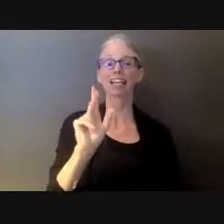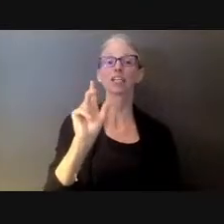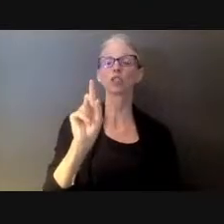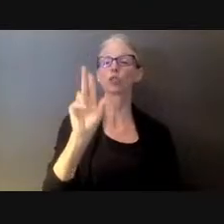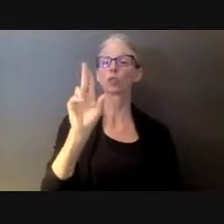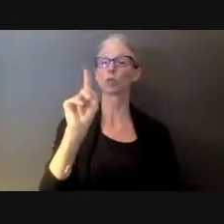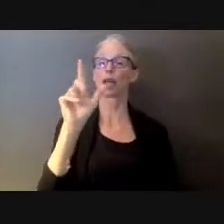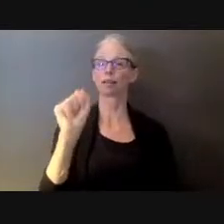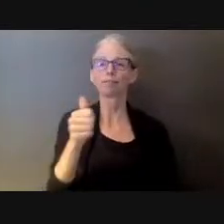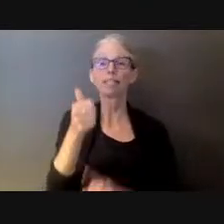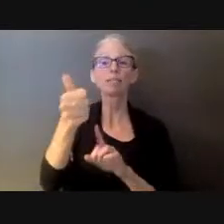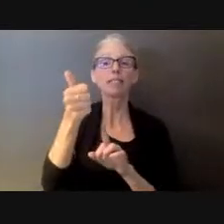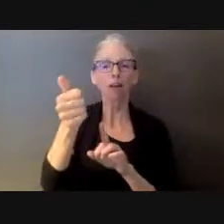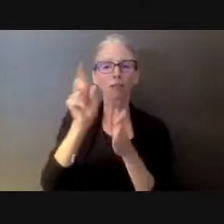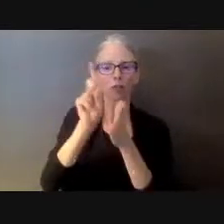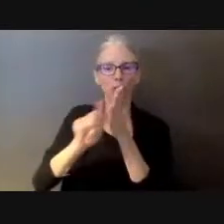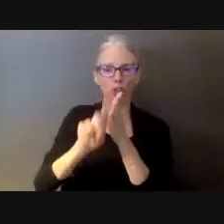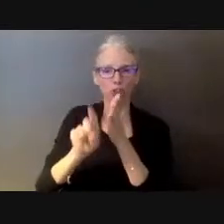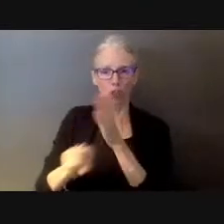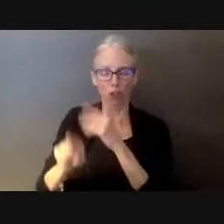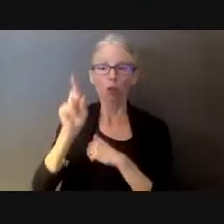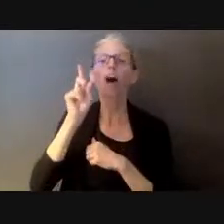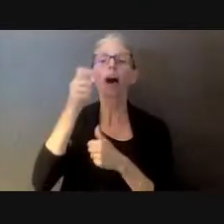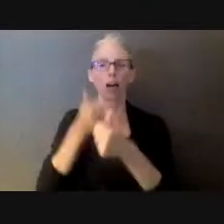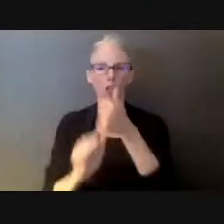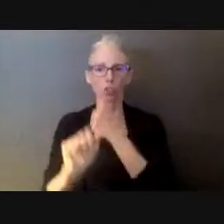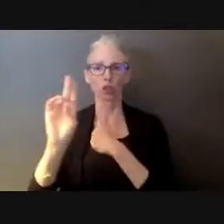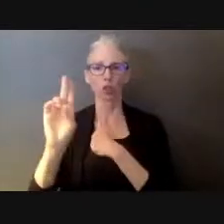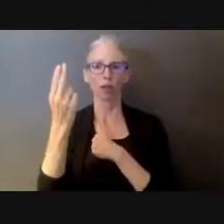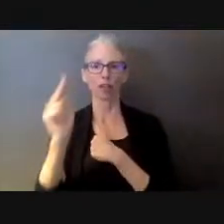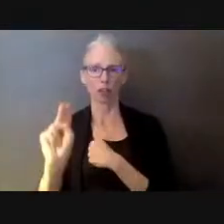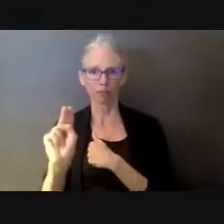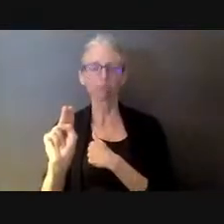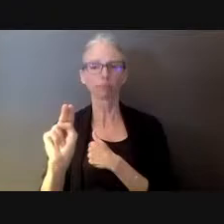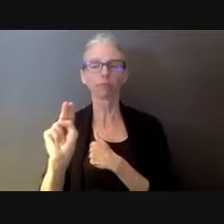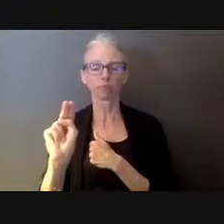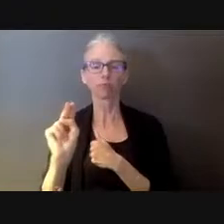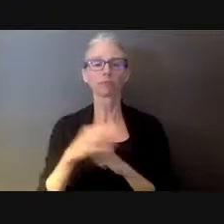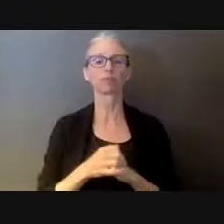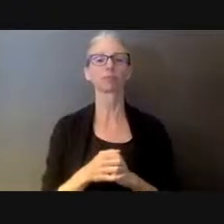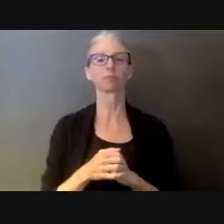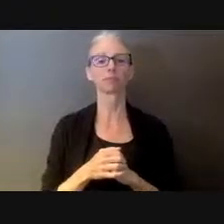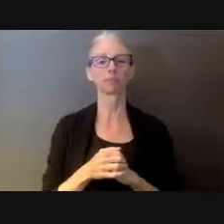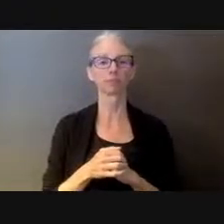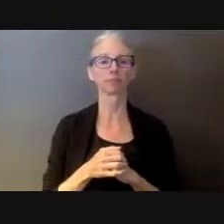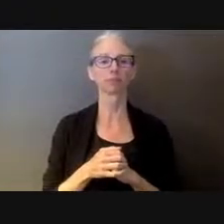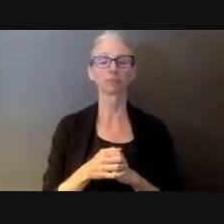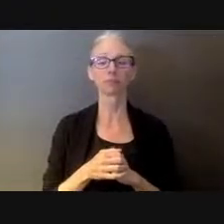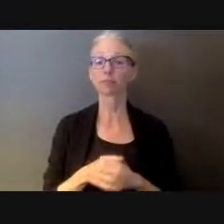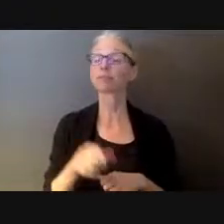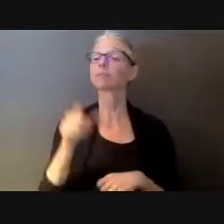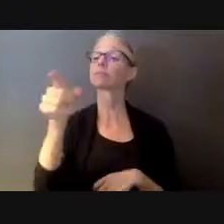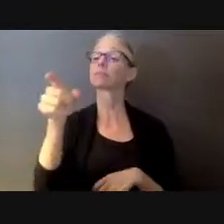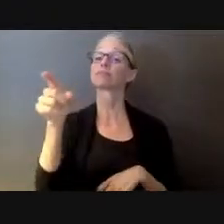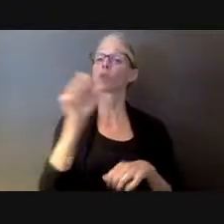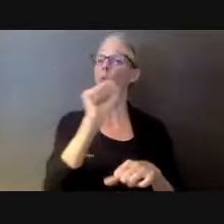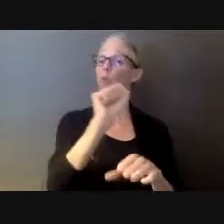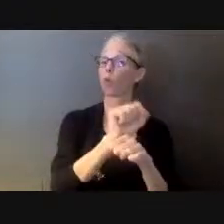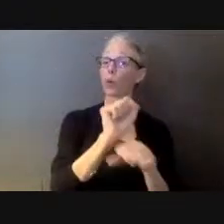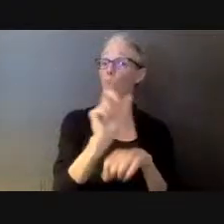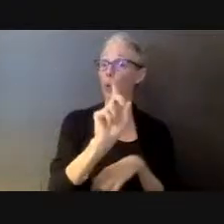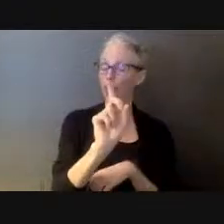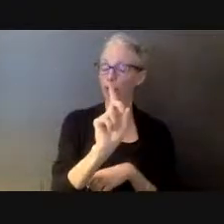Toronto Rehabilitation Institute at UHN. He holds cross appointments at the Institute of